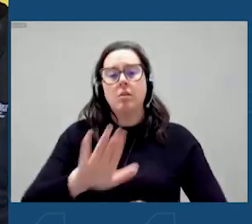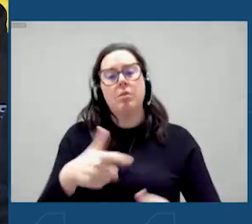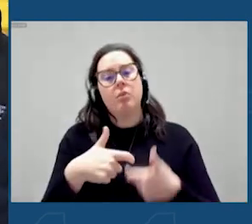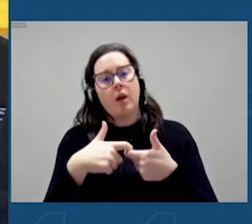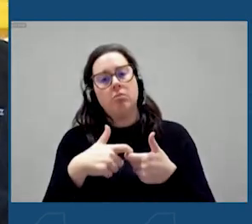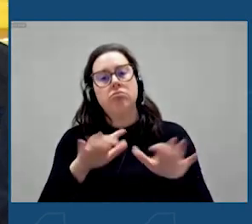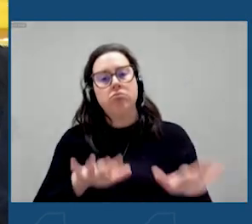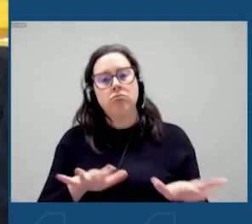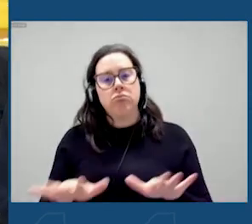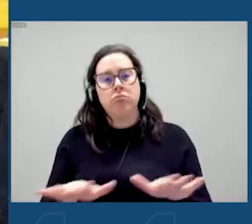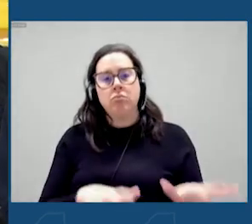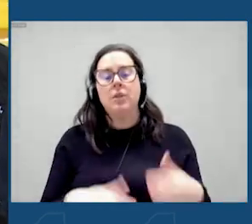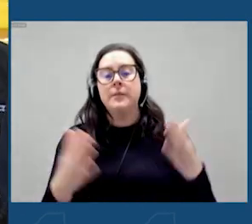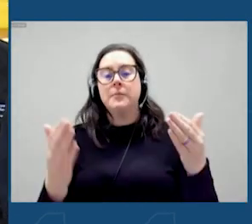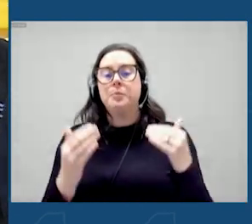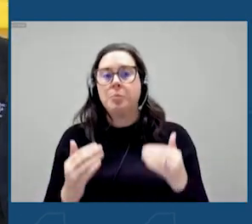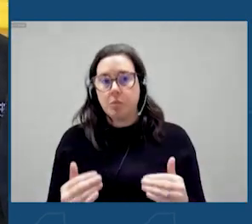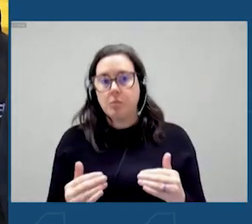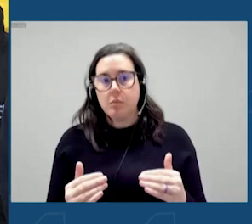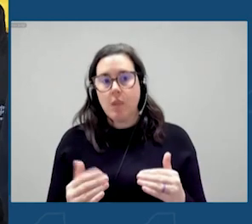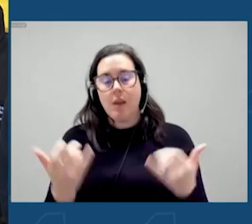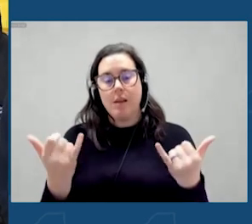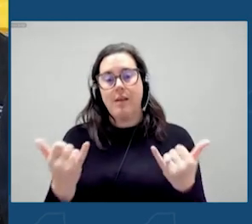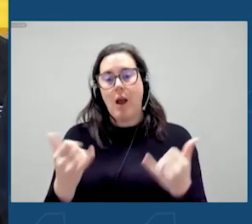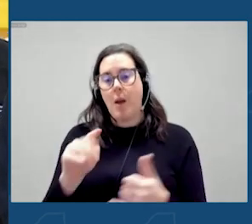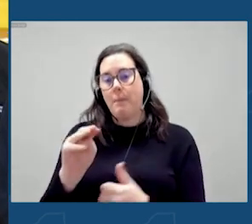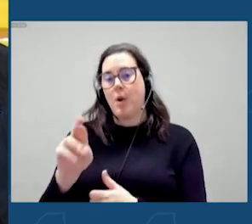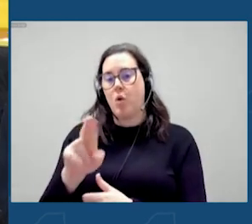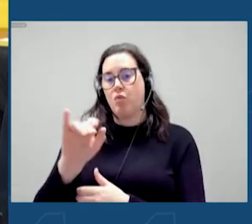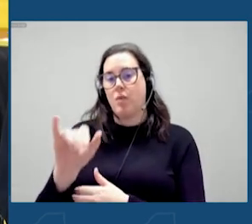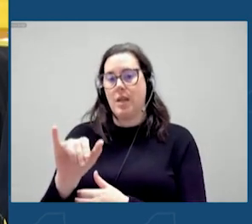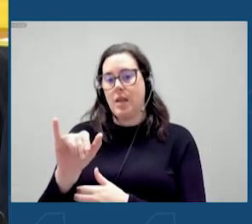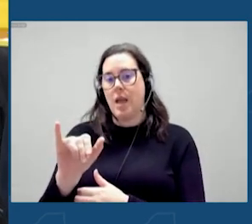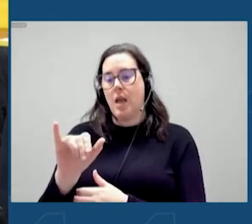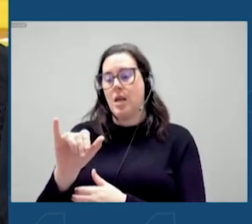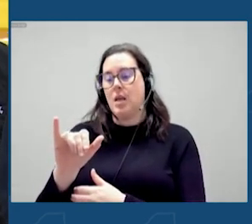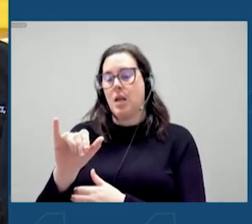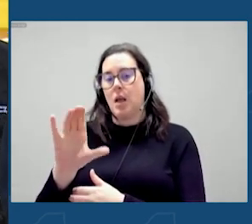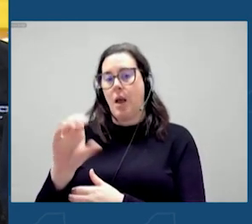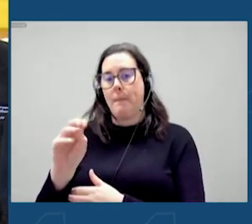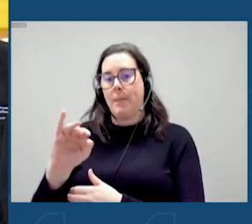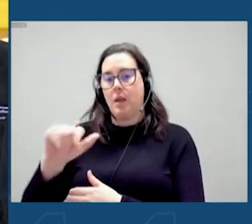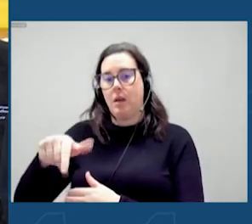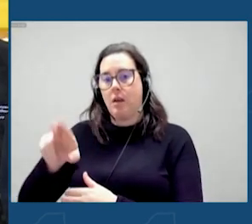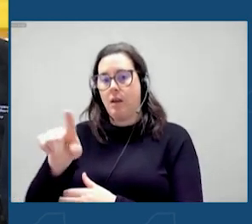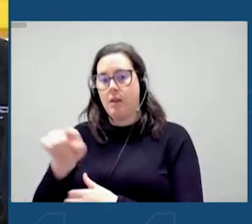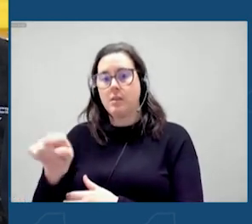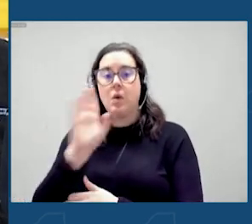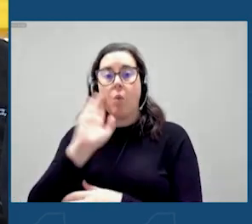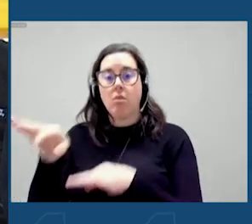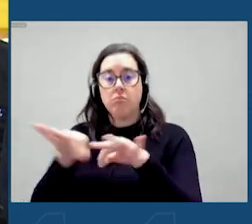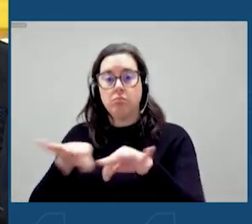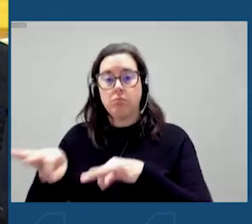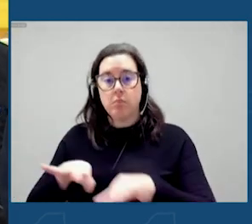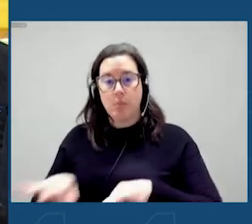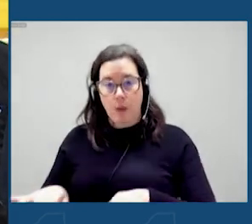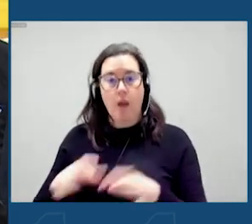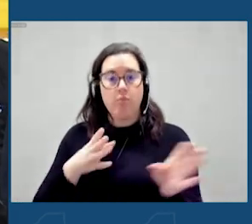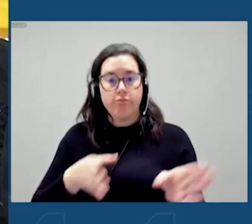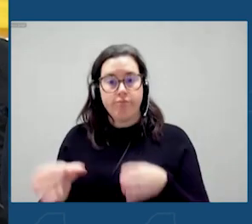our Transportation Commissioner, Marie-Therese Dominguez, who's going to give you details on all of the preparations for our plowing